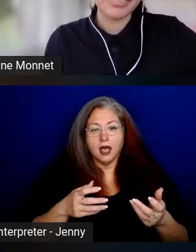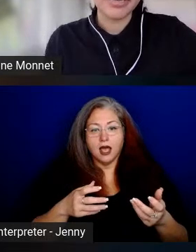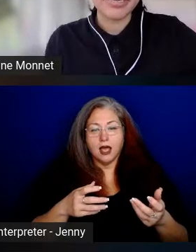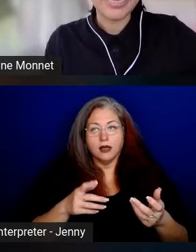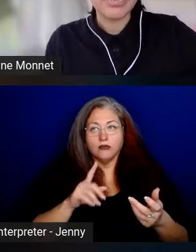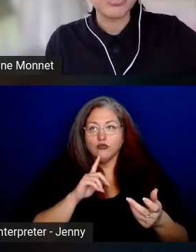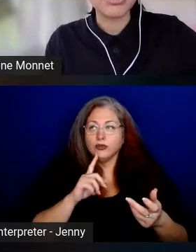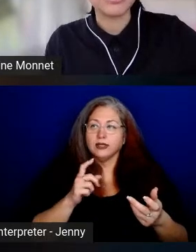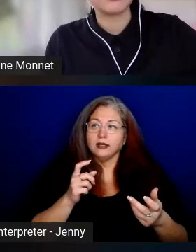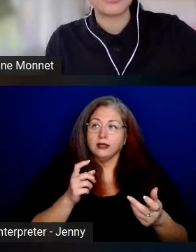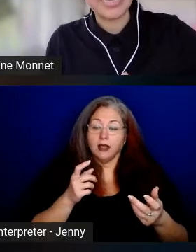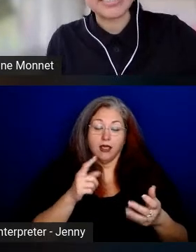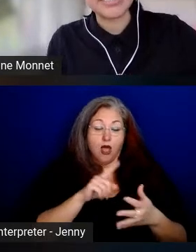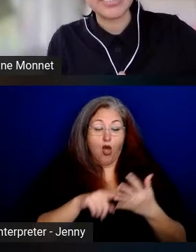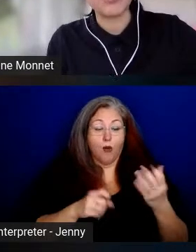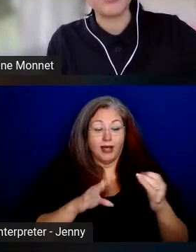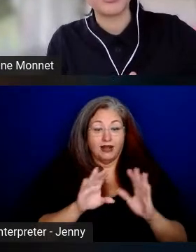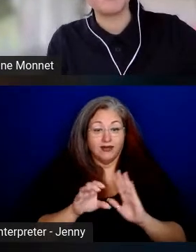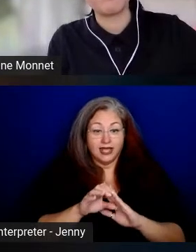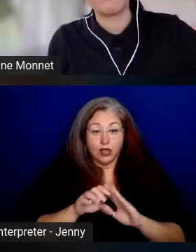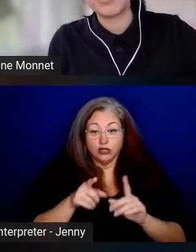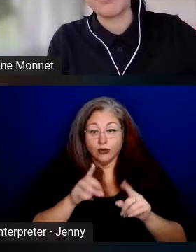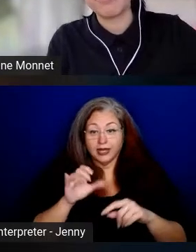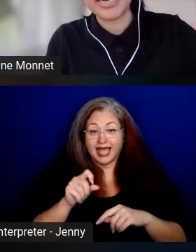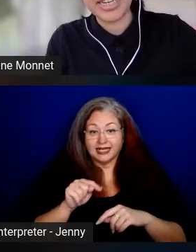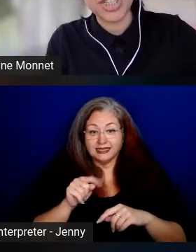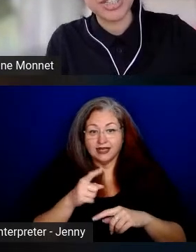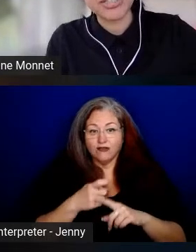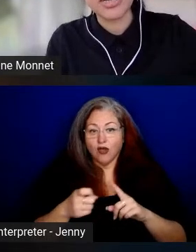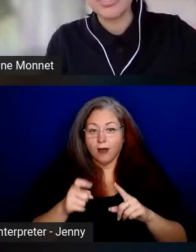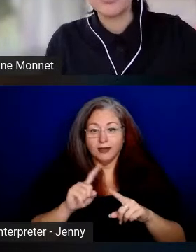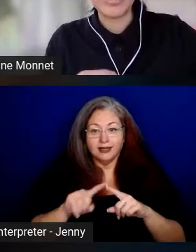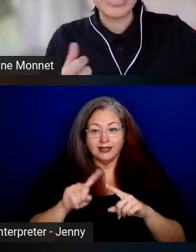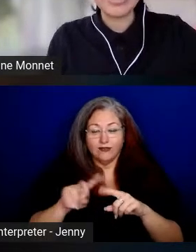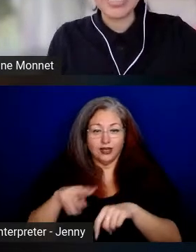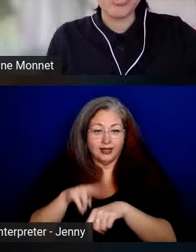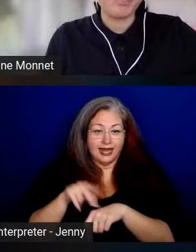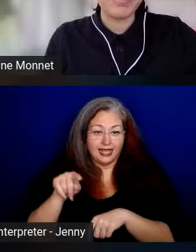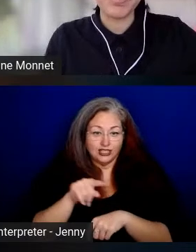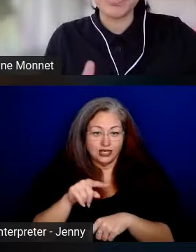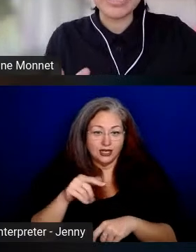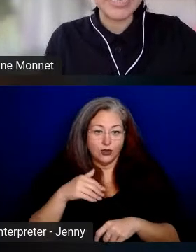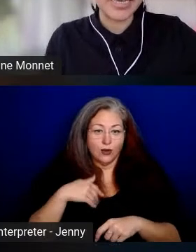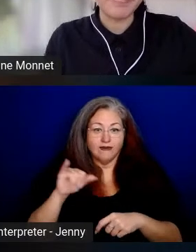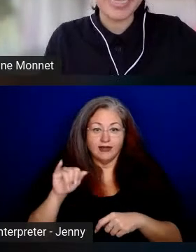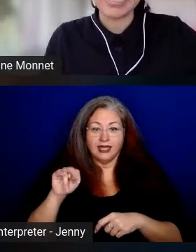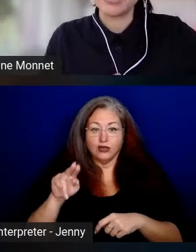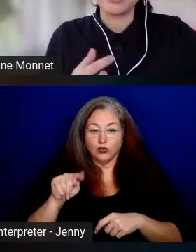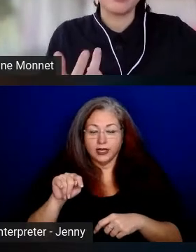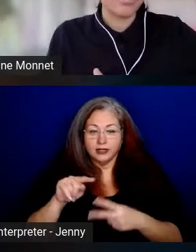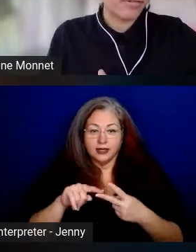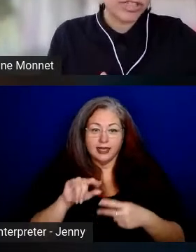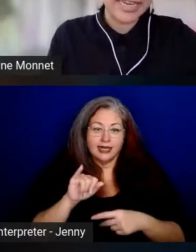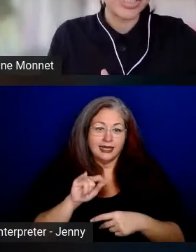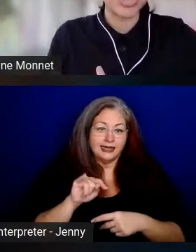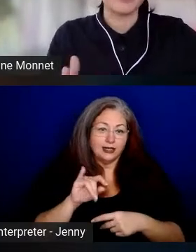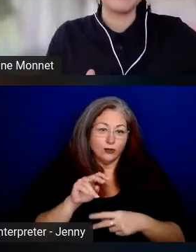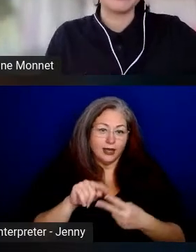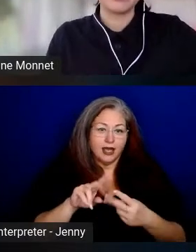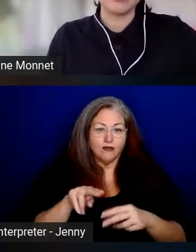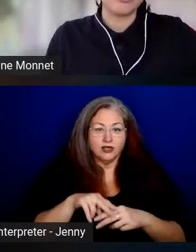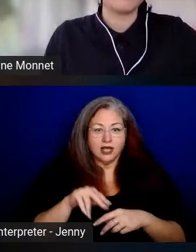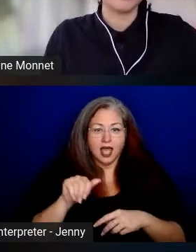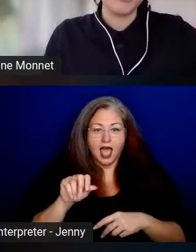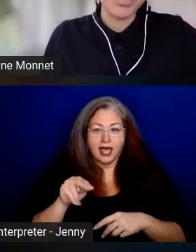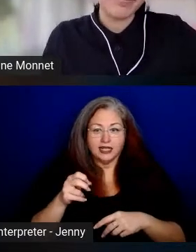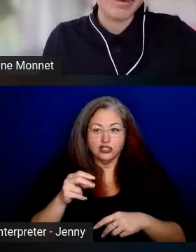the characters in the casting were coming from different nations. We had Innu people, Atikamekw, of course, Anishinaabe,